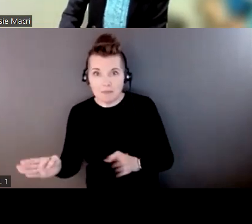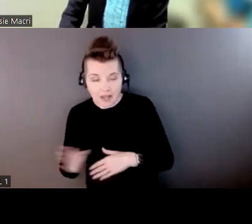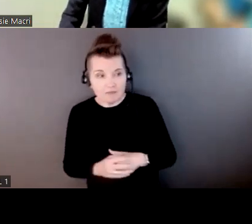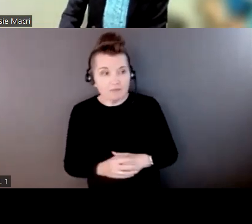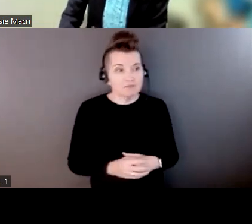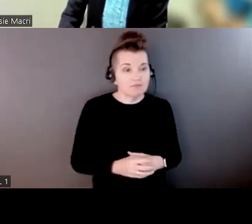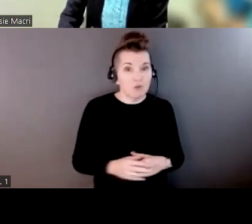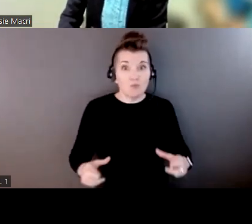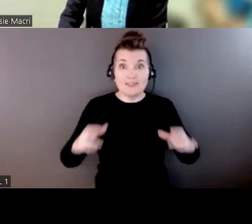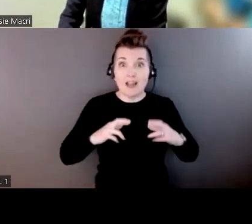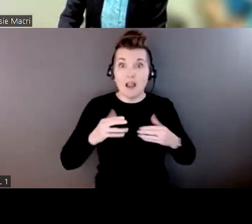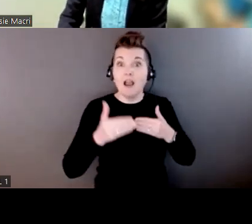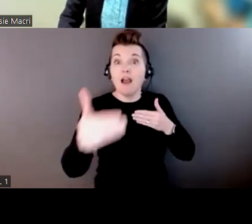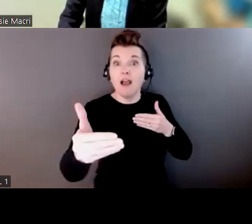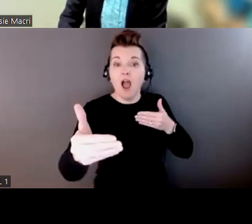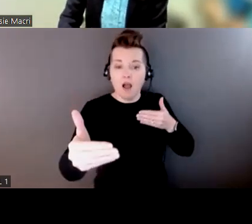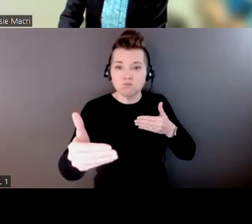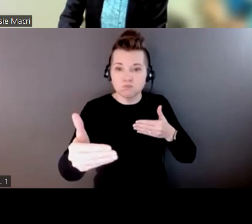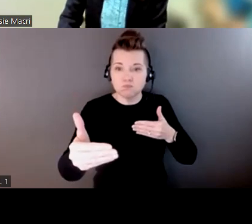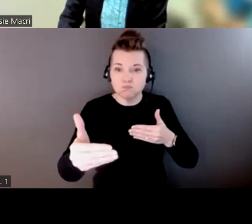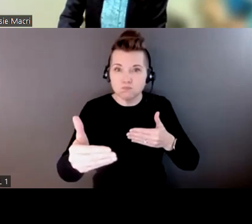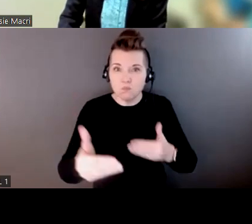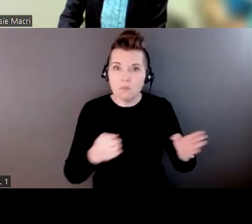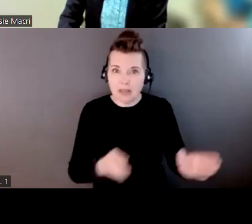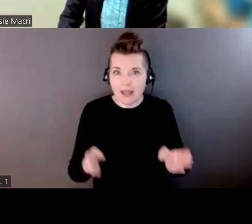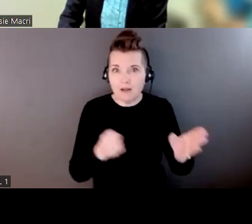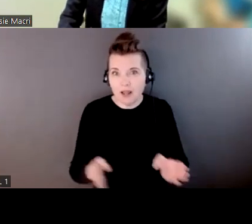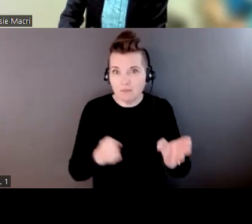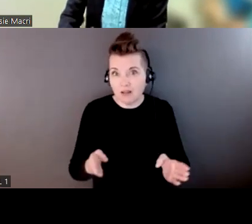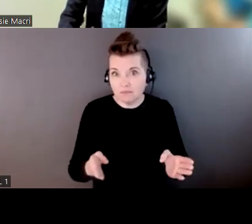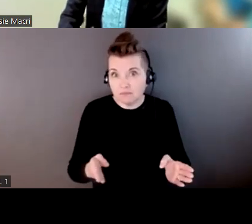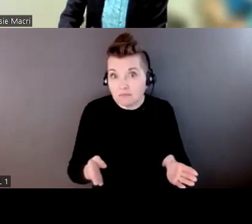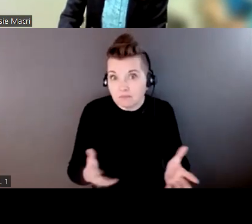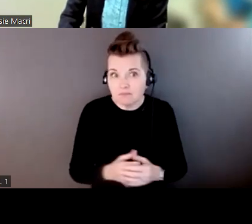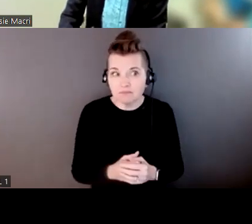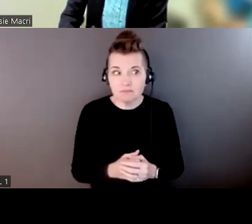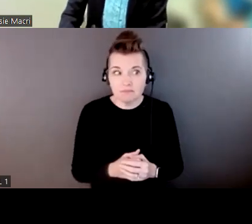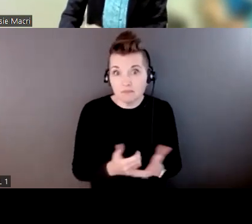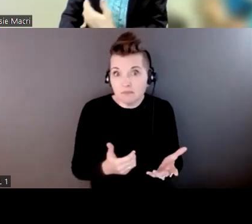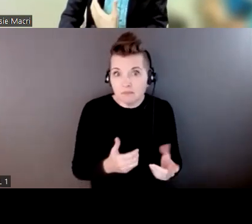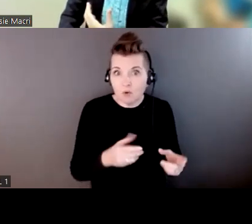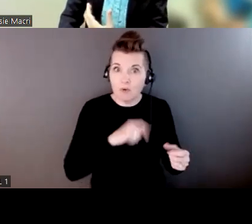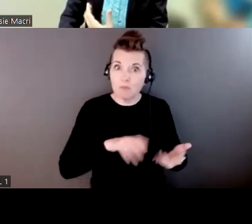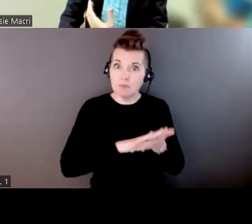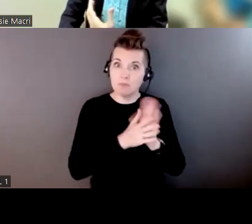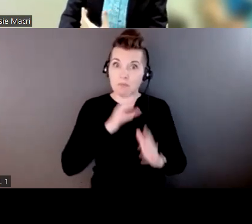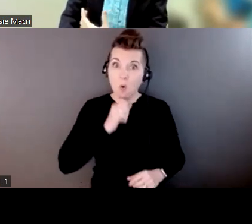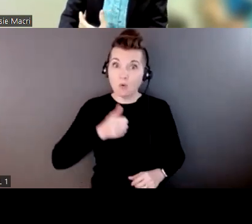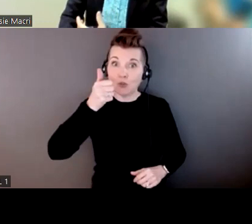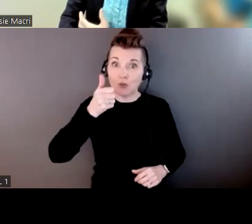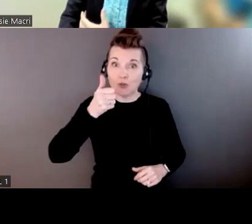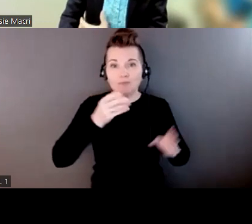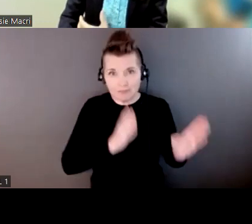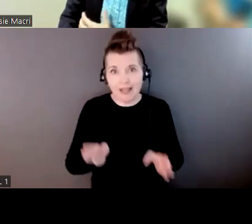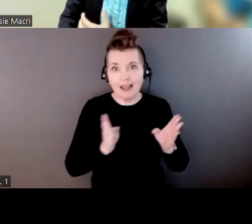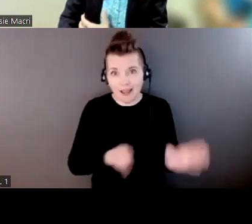our retirement, right? And so we have to think of planning for aging. And this is to ensure that we receive the quality